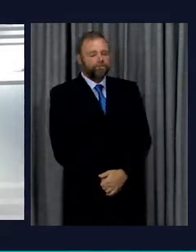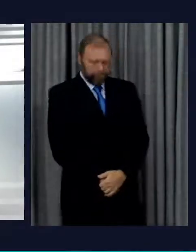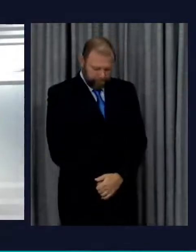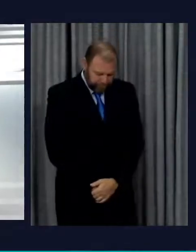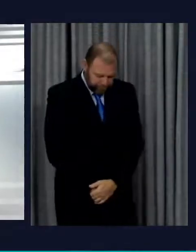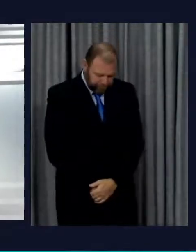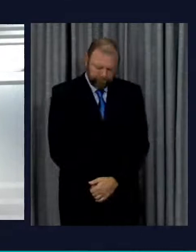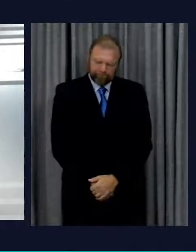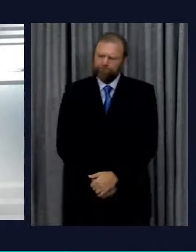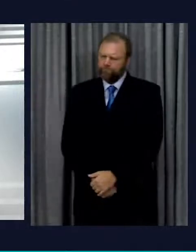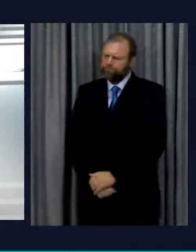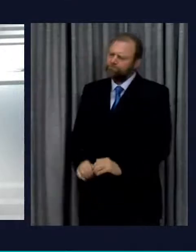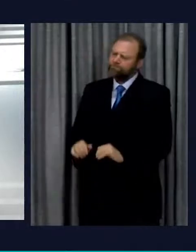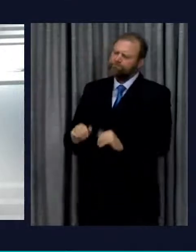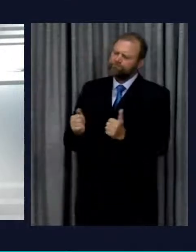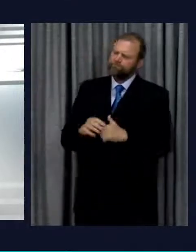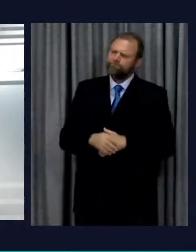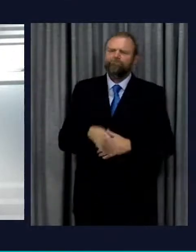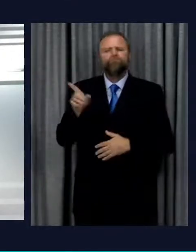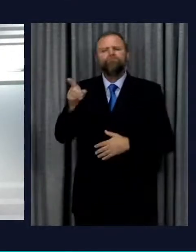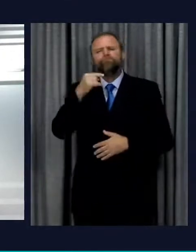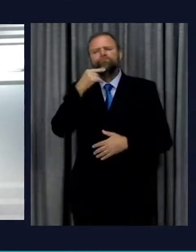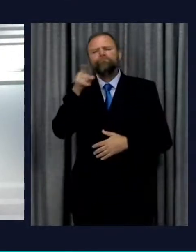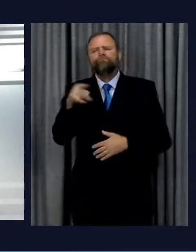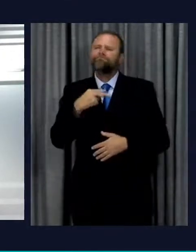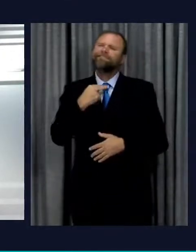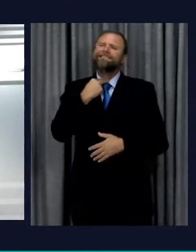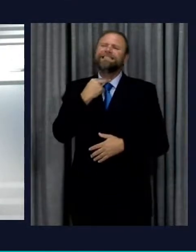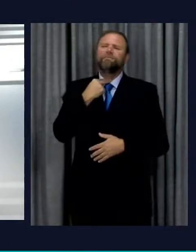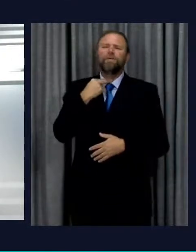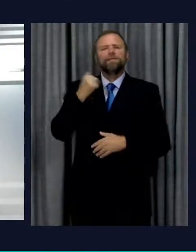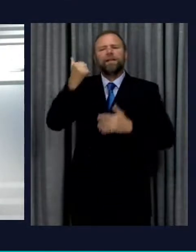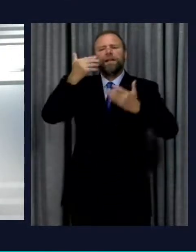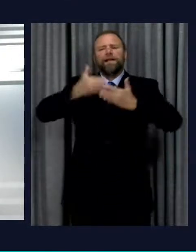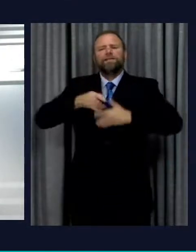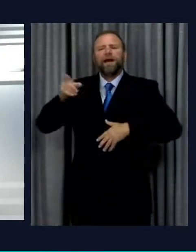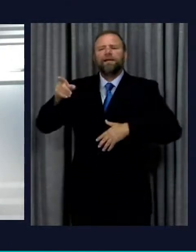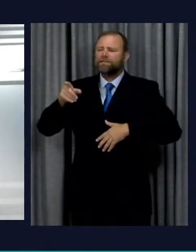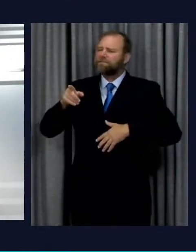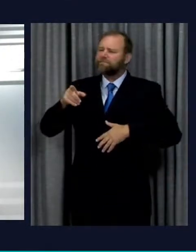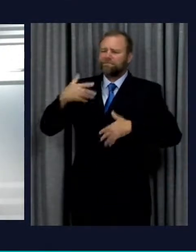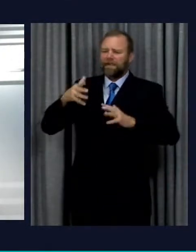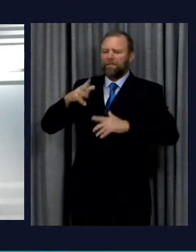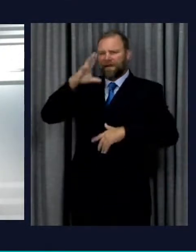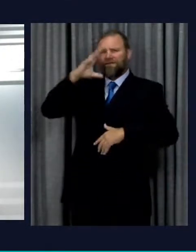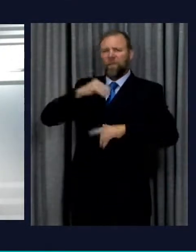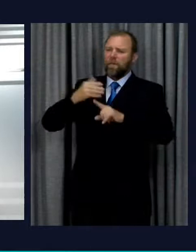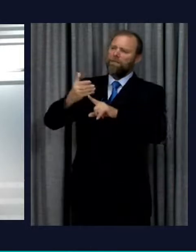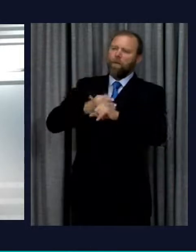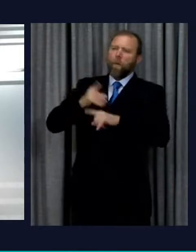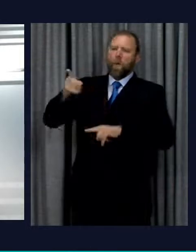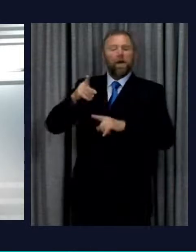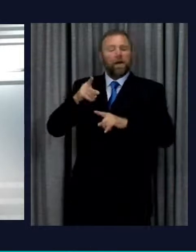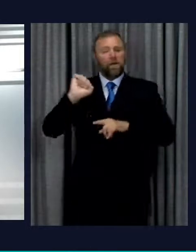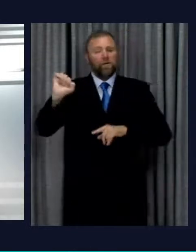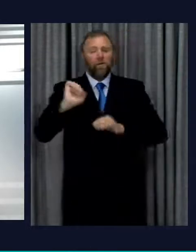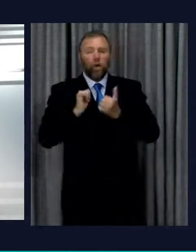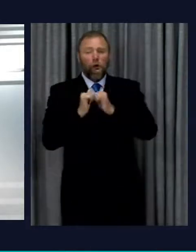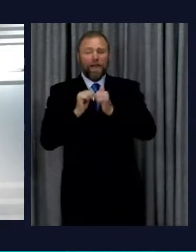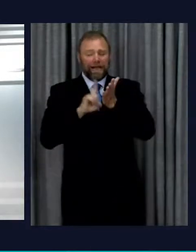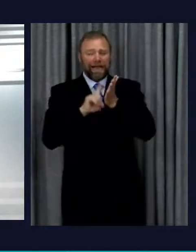were disappointed not to be told about the UK government announcement on heat pump grants. Your colleague Lead Waters has tweeted saying that it will only